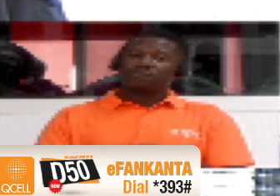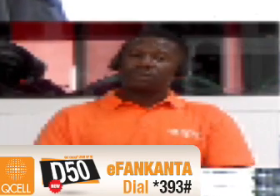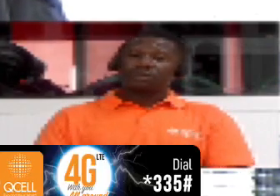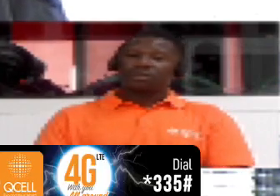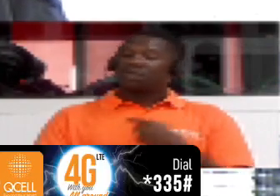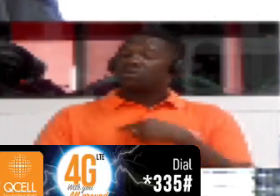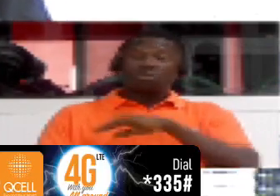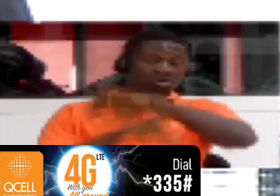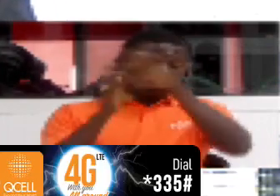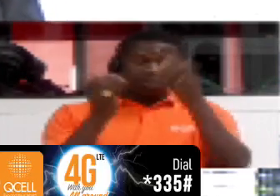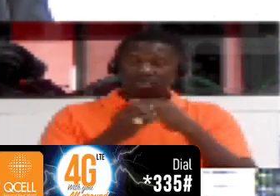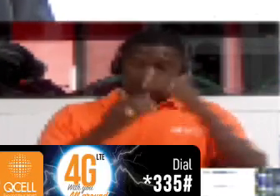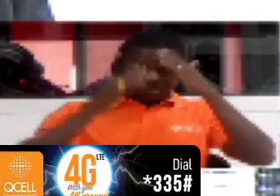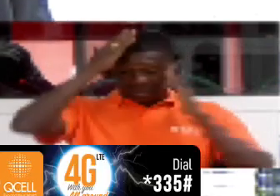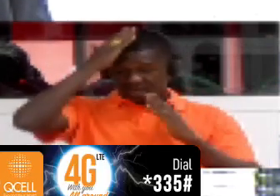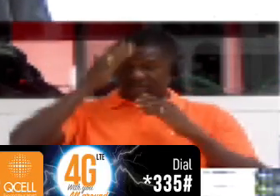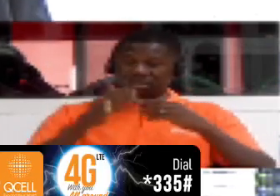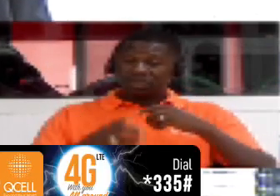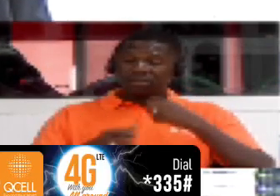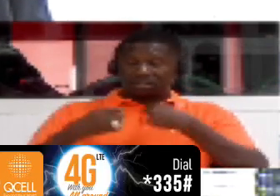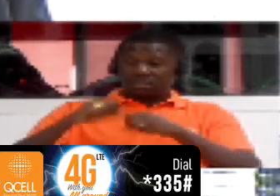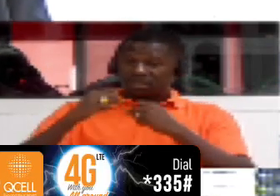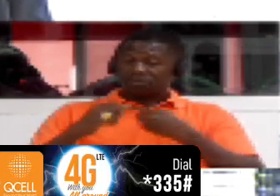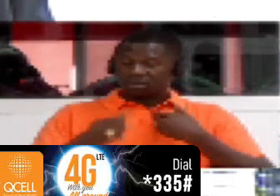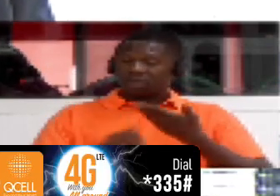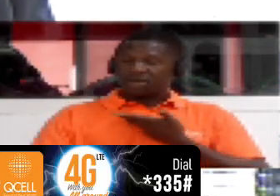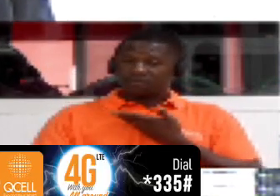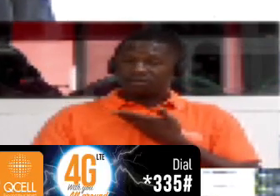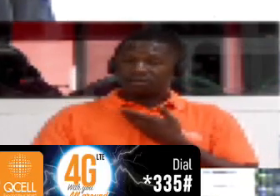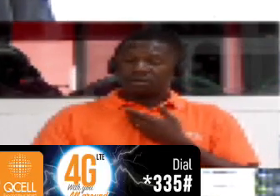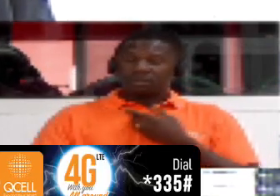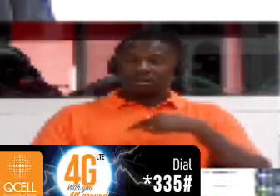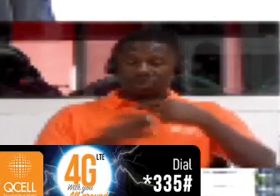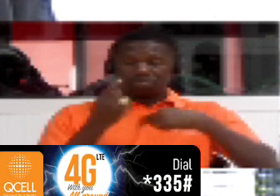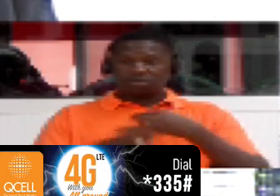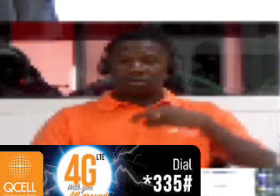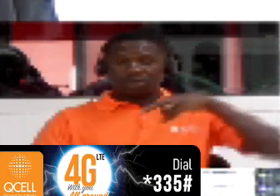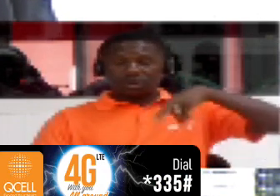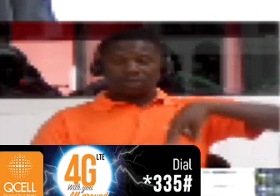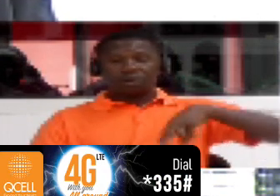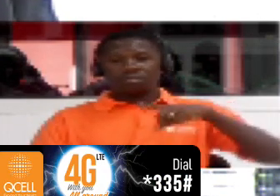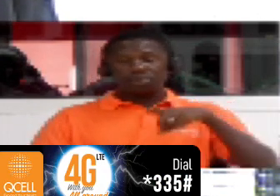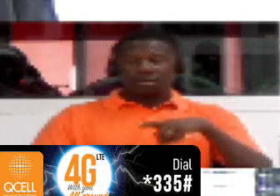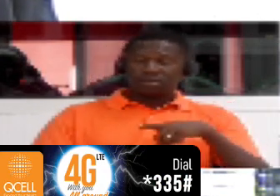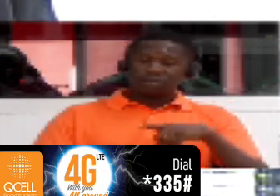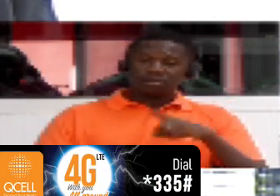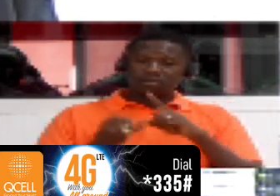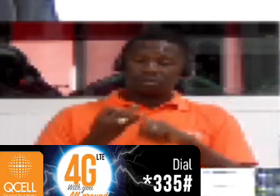In all my military career, the trainings that I did, military police lem, was military police,